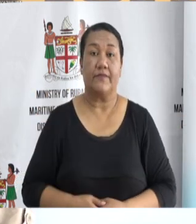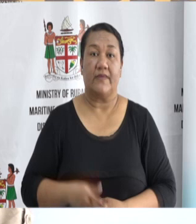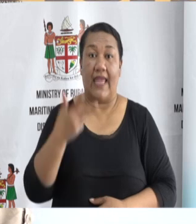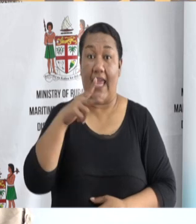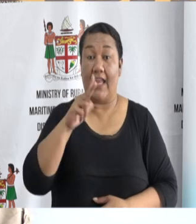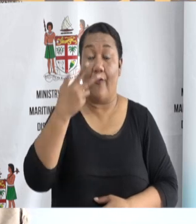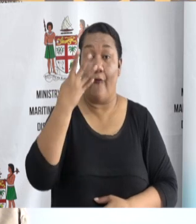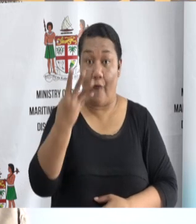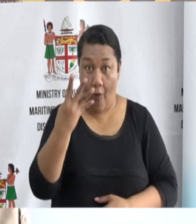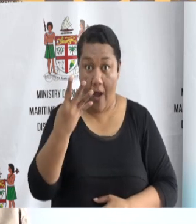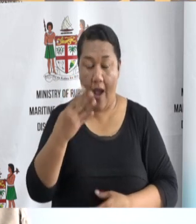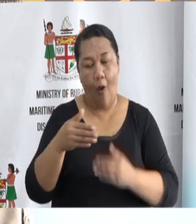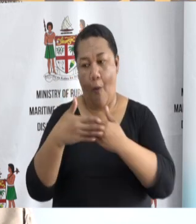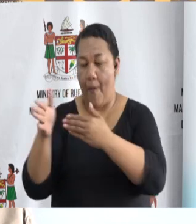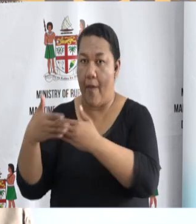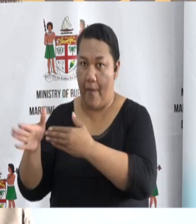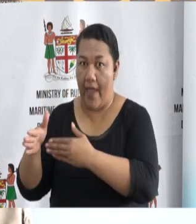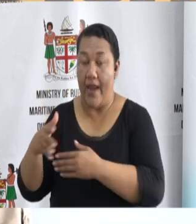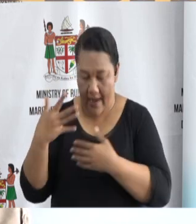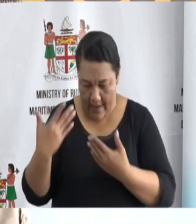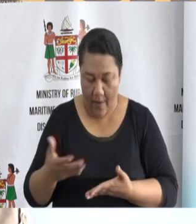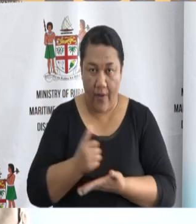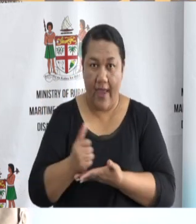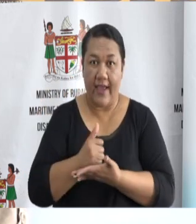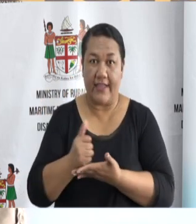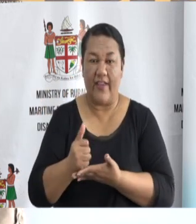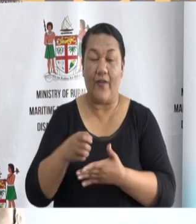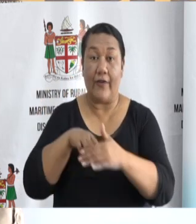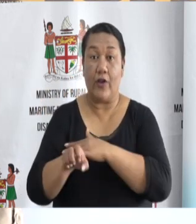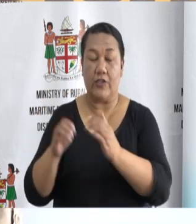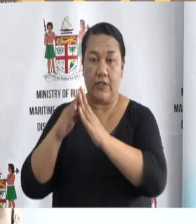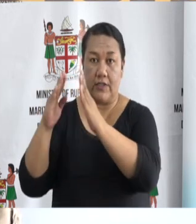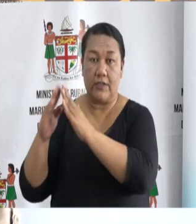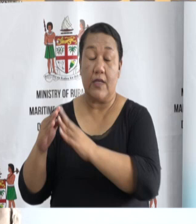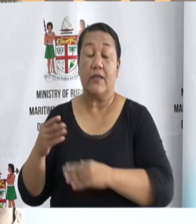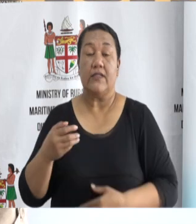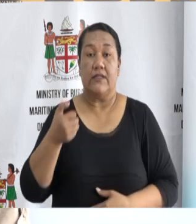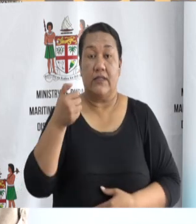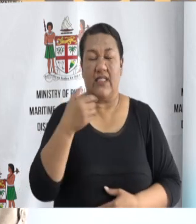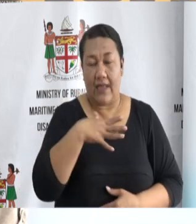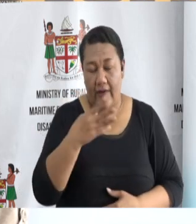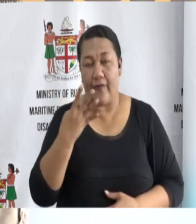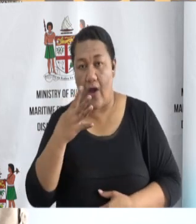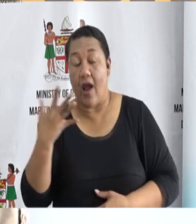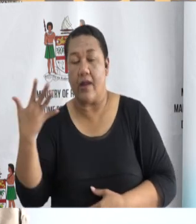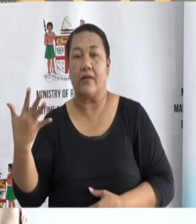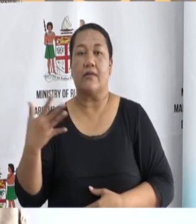breakdown by division, in the Western Division, we have 84 evacuation centers still open.